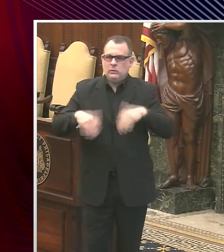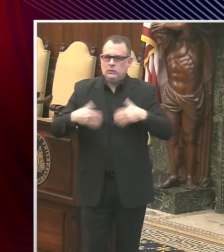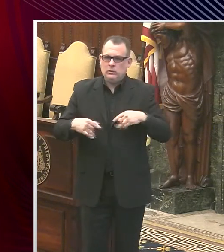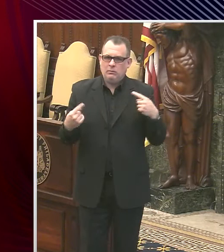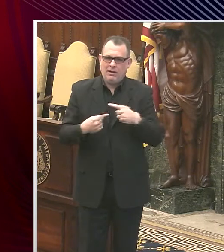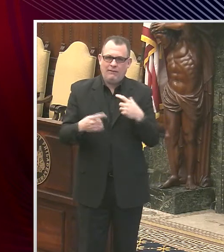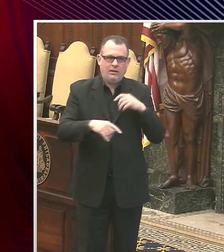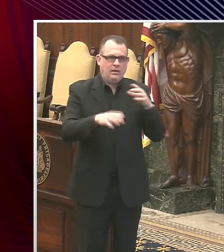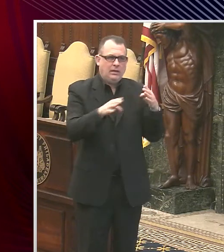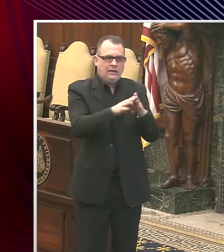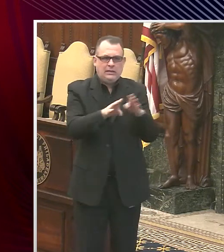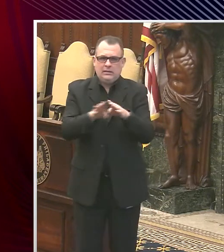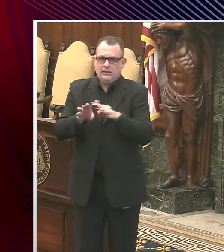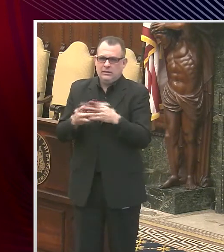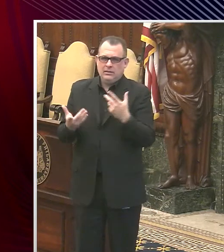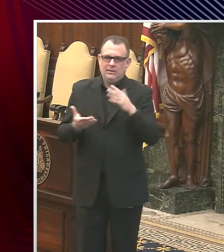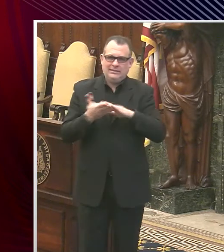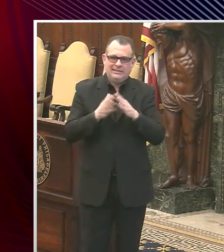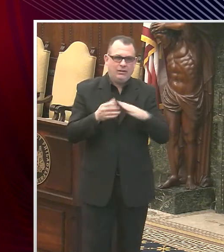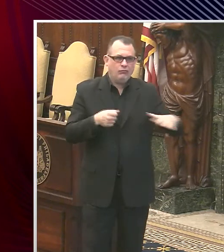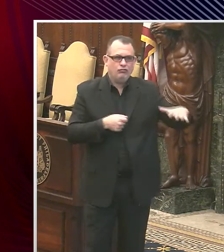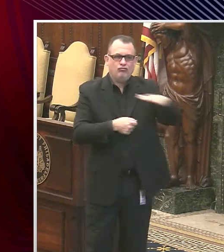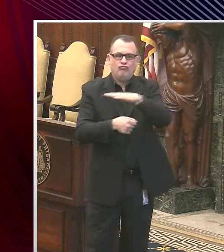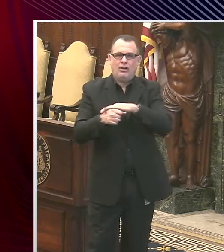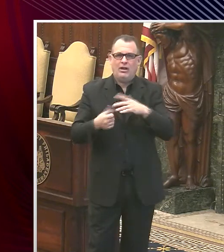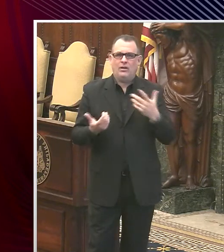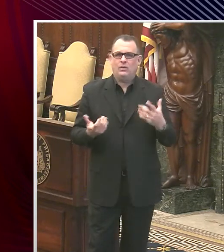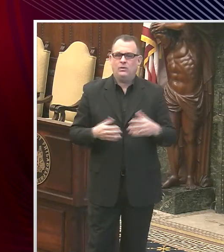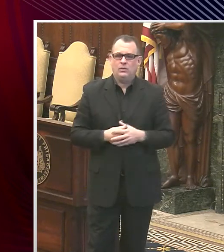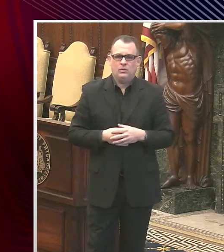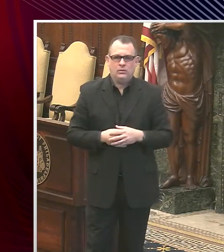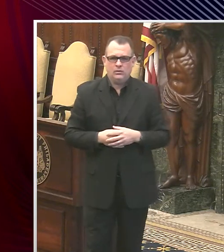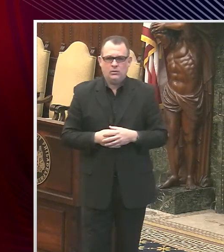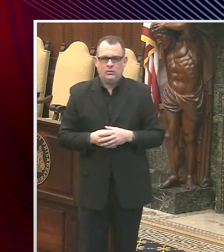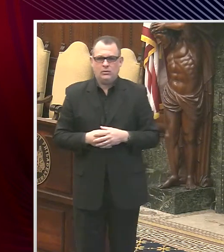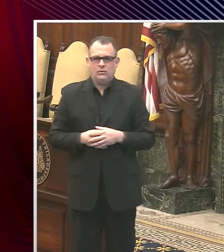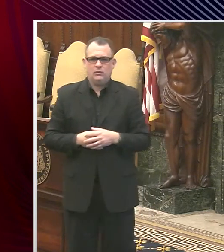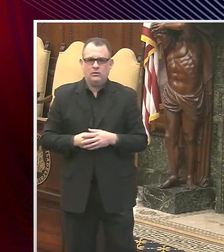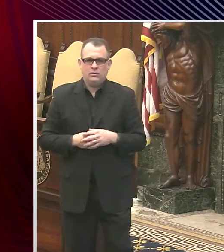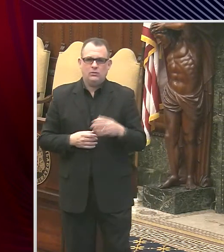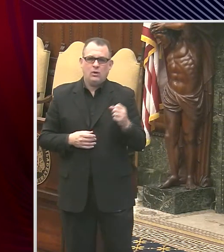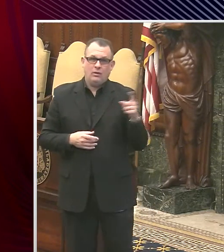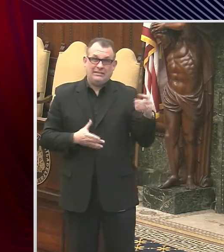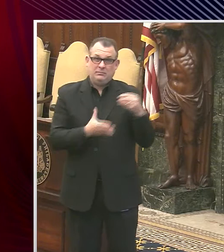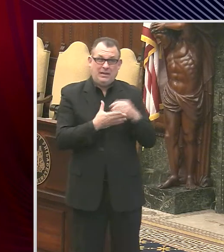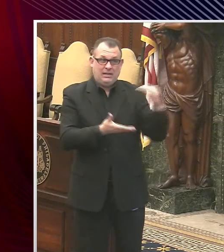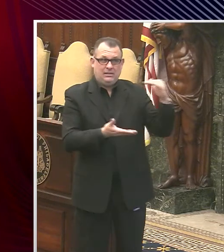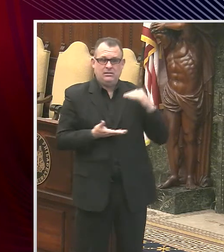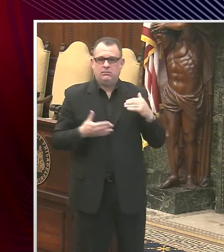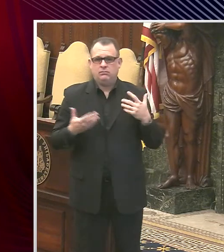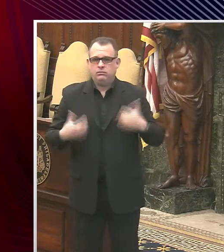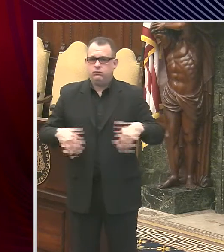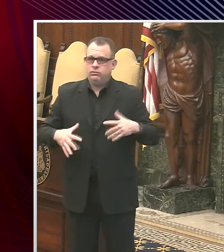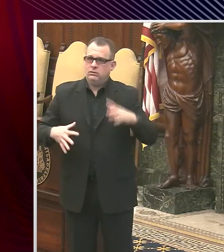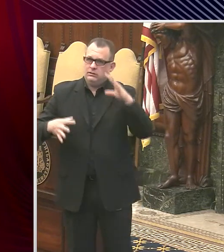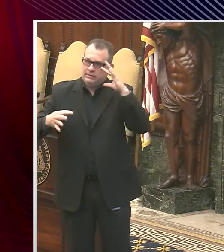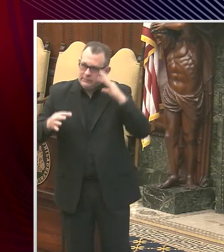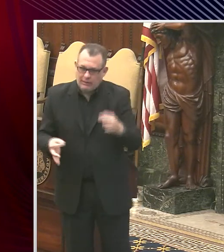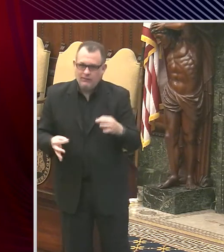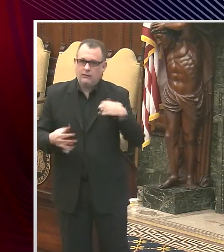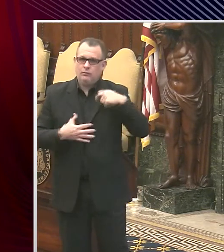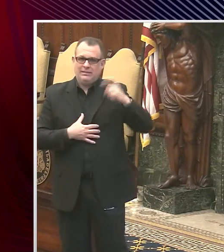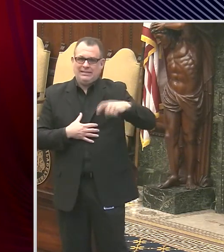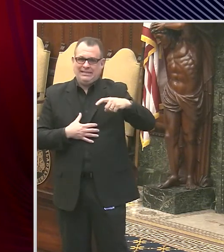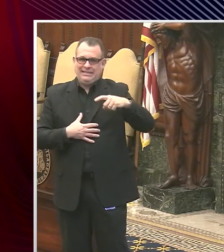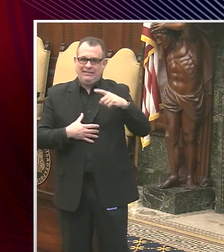hurt the city and the region's recovery. So in that way, this was desperately needed. And as I said before, we're still trying to figure